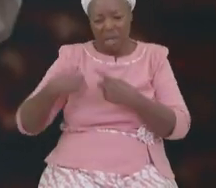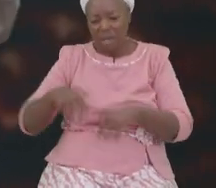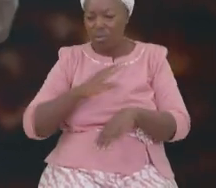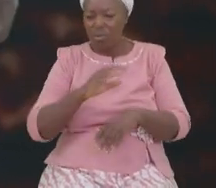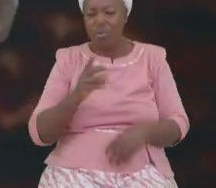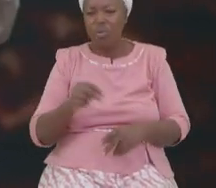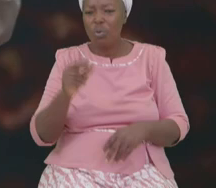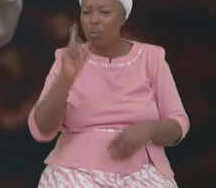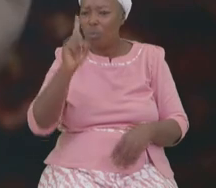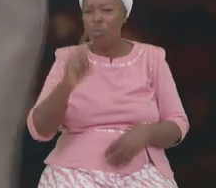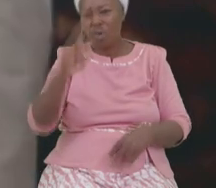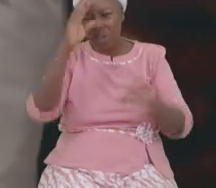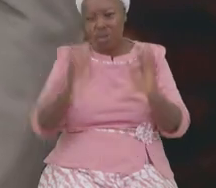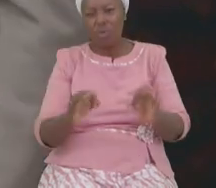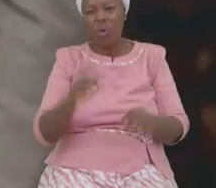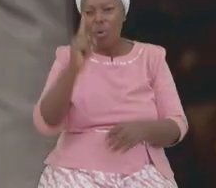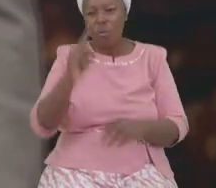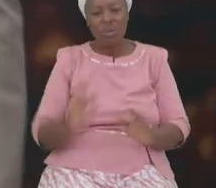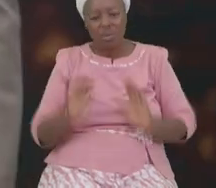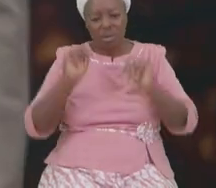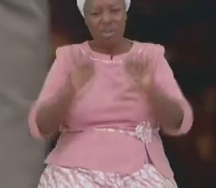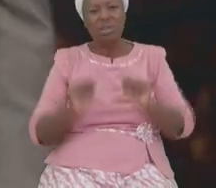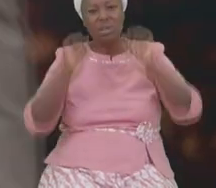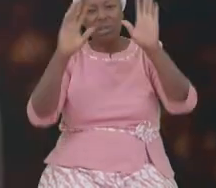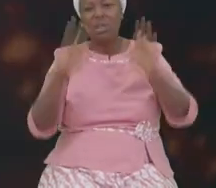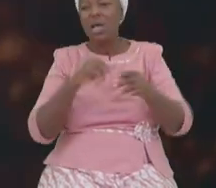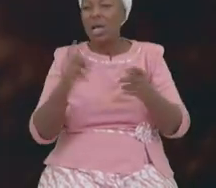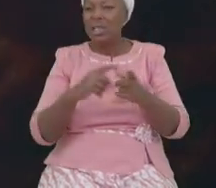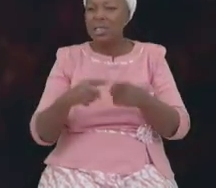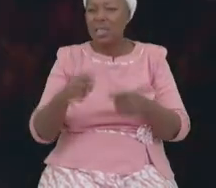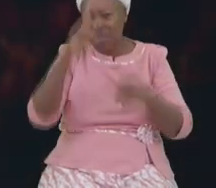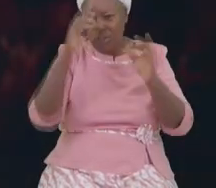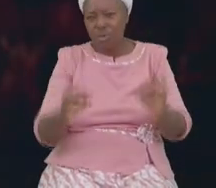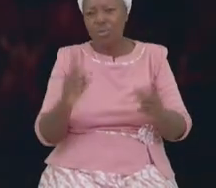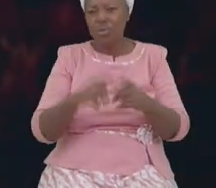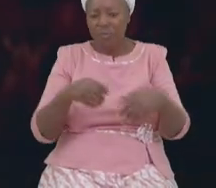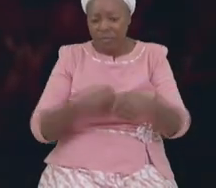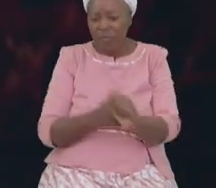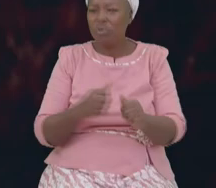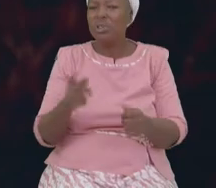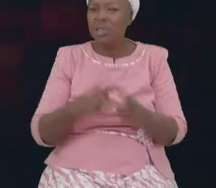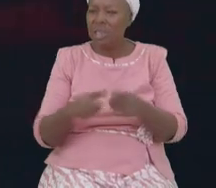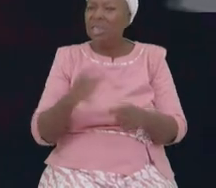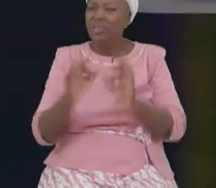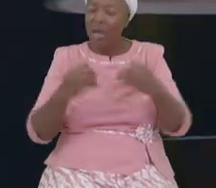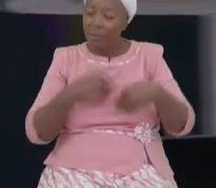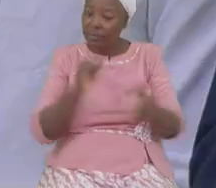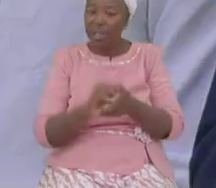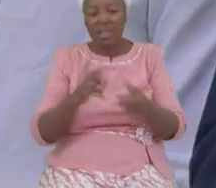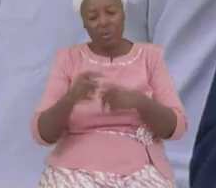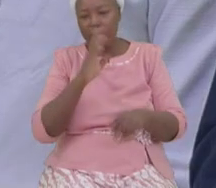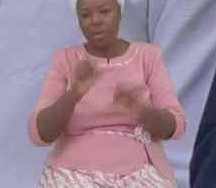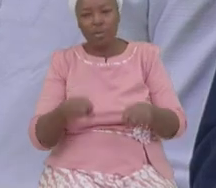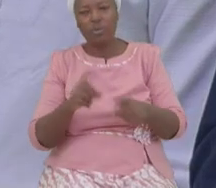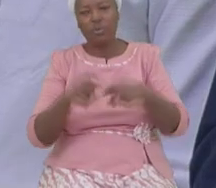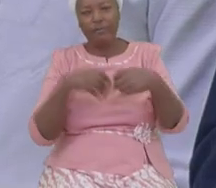one dedication, and we have one decision to follow after the Lord. Now, as we talk about